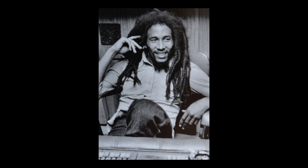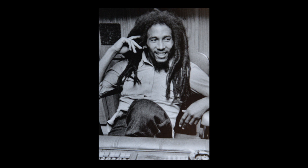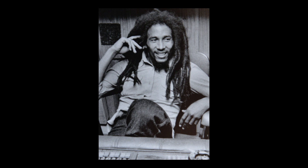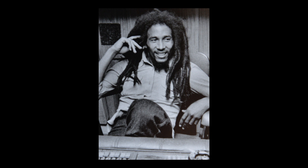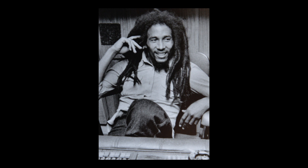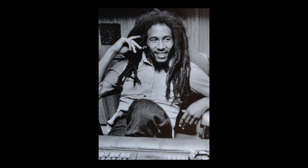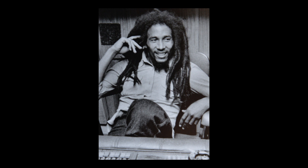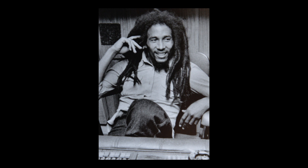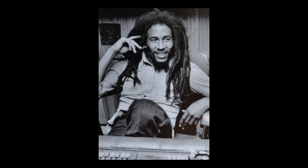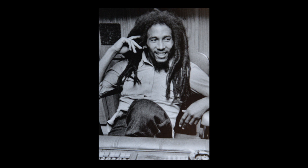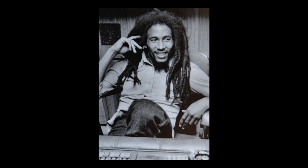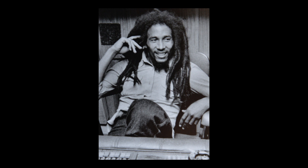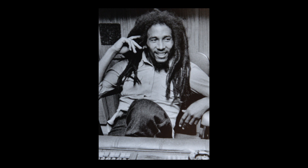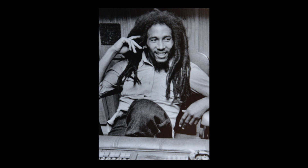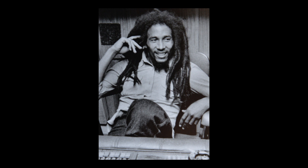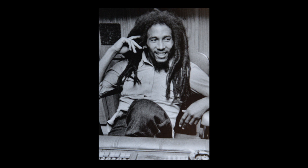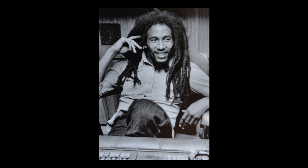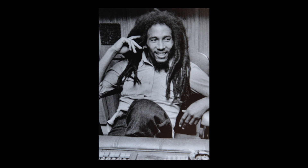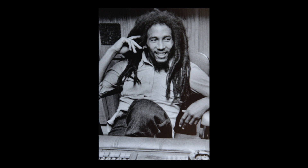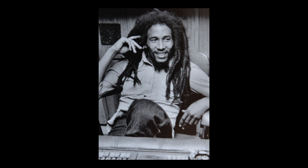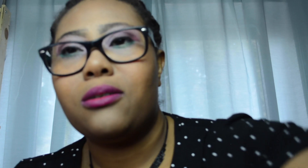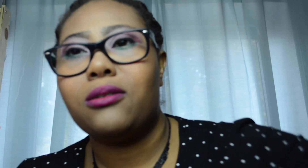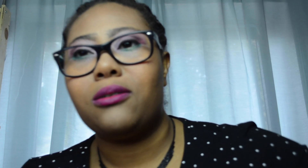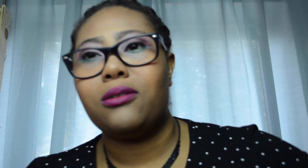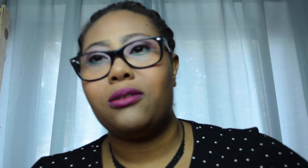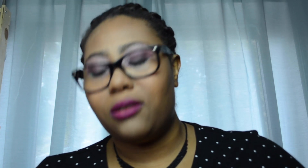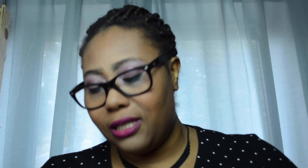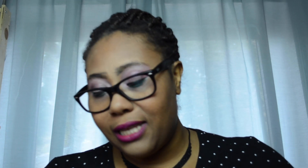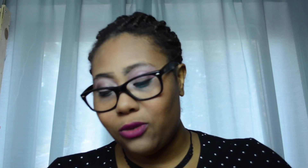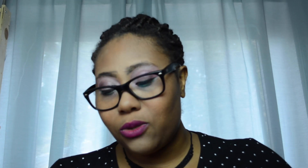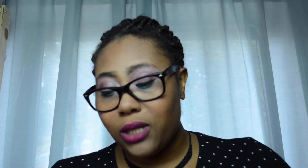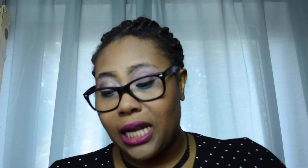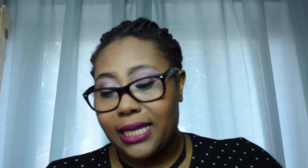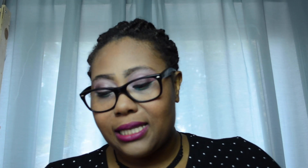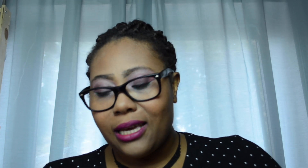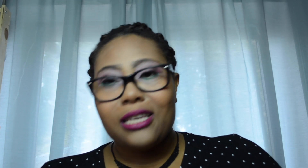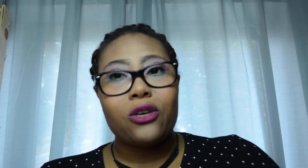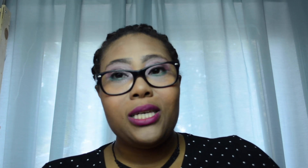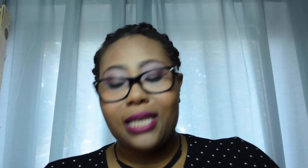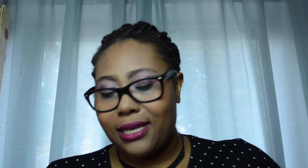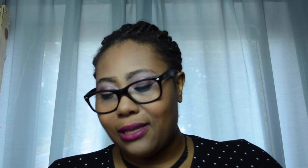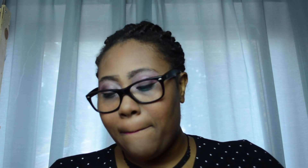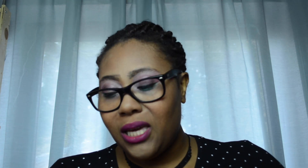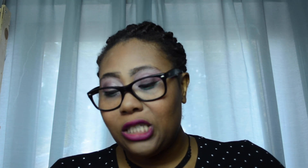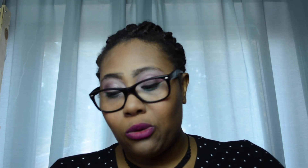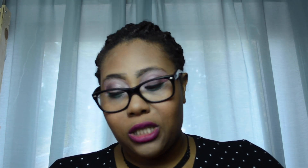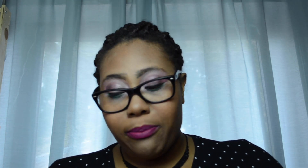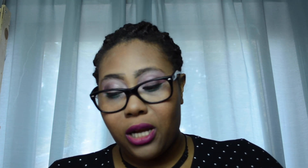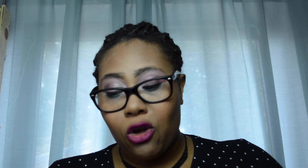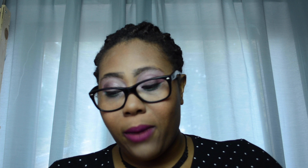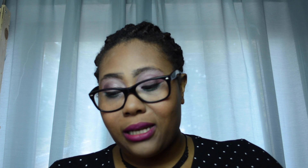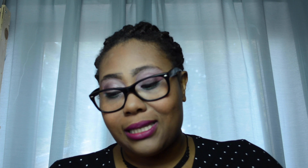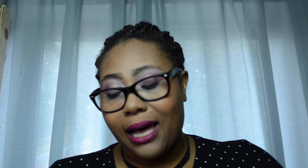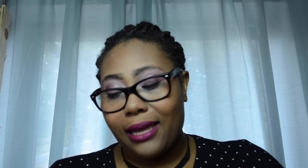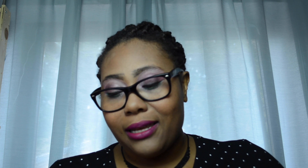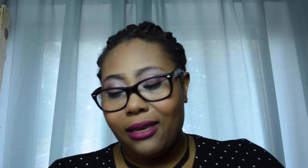going to hurt you. You just got to find the ones worth suffering. This next one's really nice. So he says, me don't dip